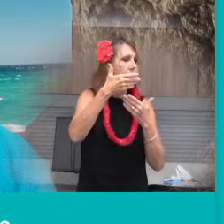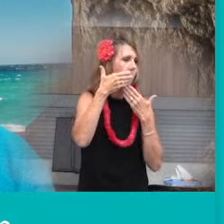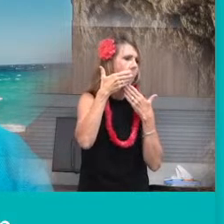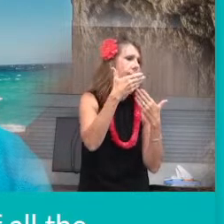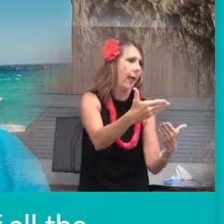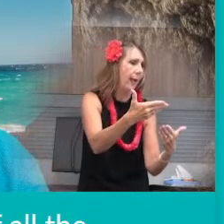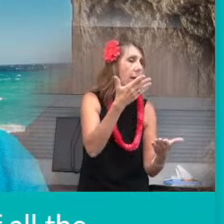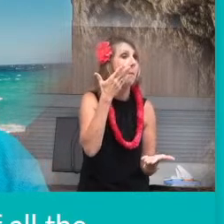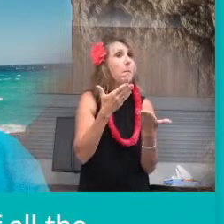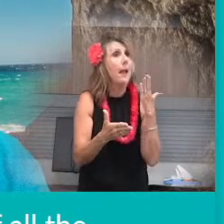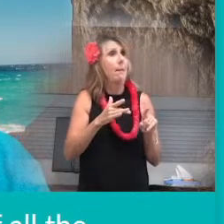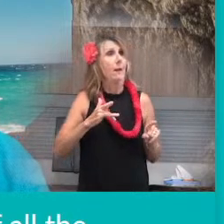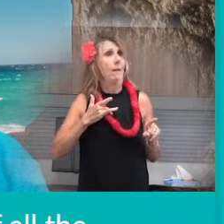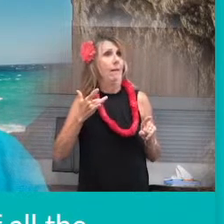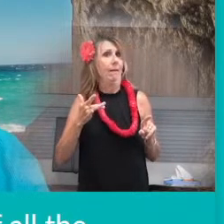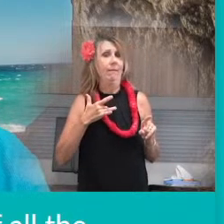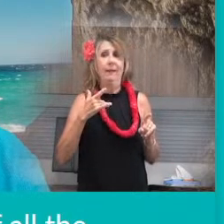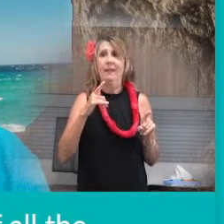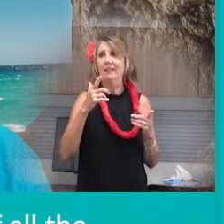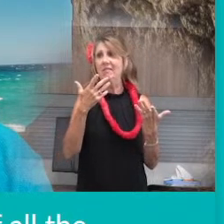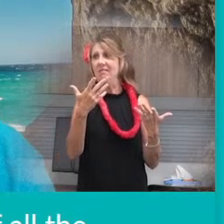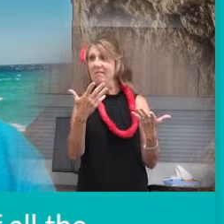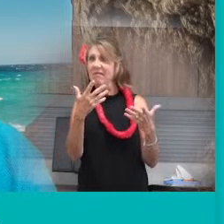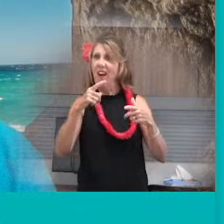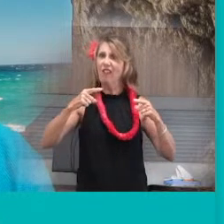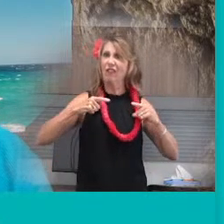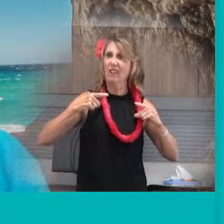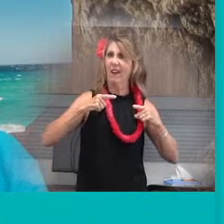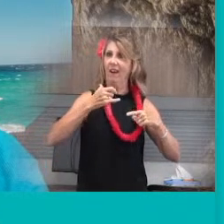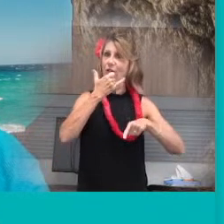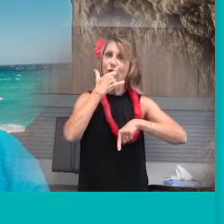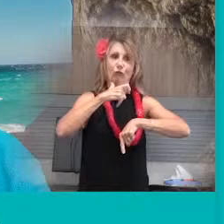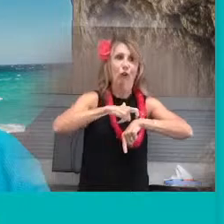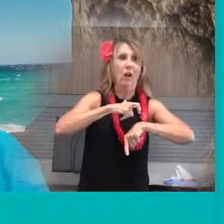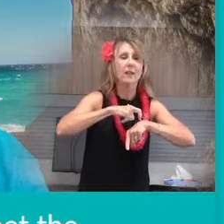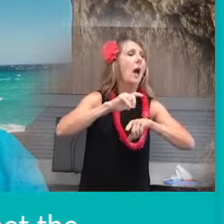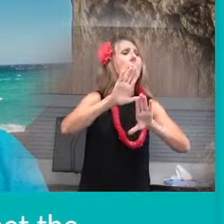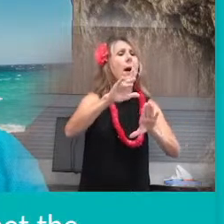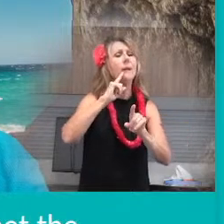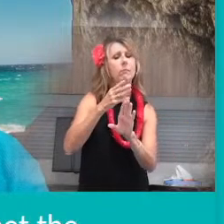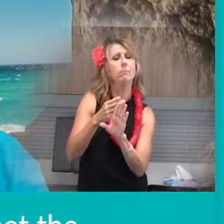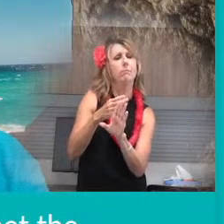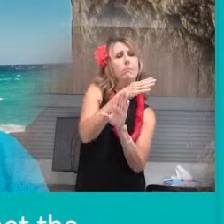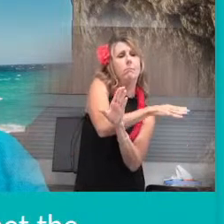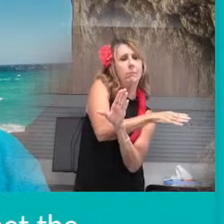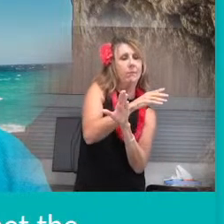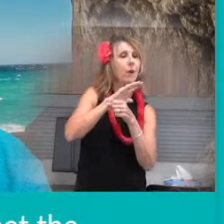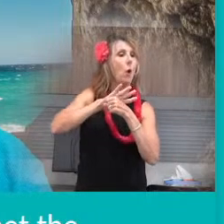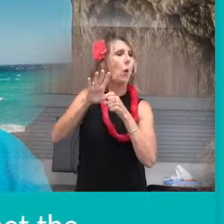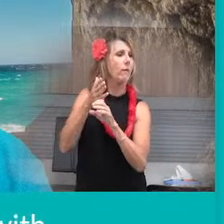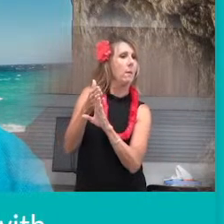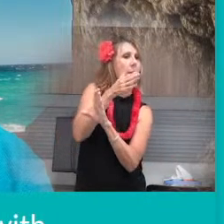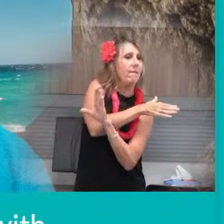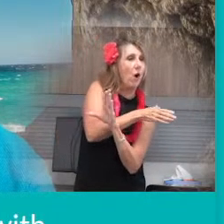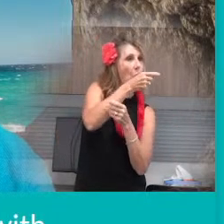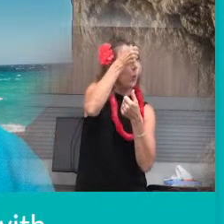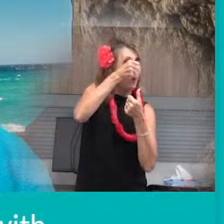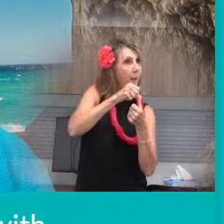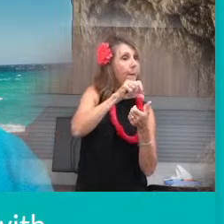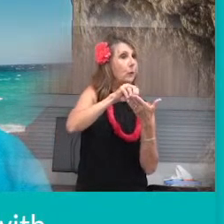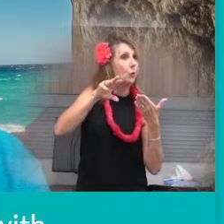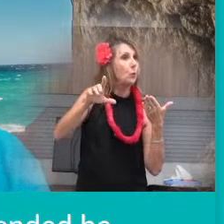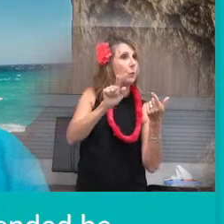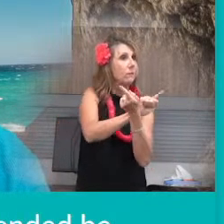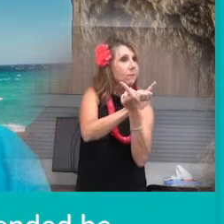things from the last 18 months, but think of all the great things before that. Pre-COVID, all the people you met, the students you stay in